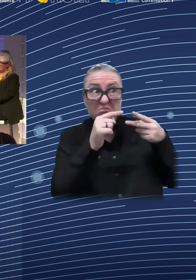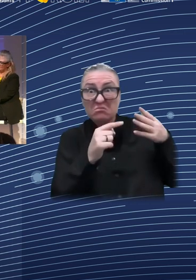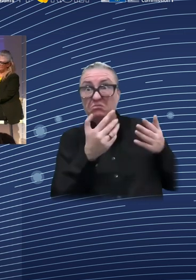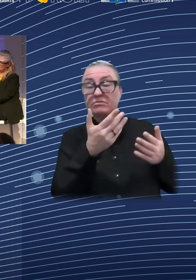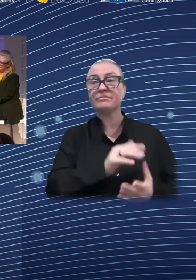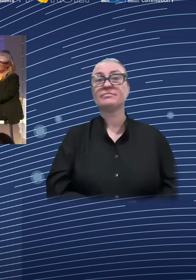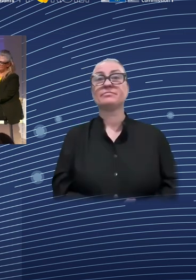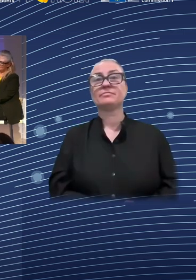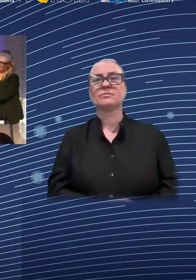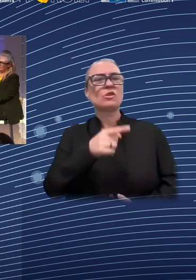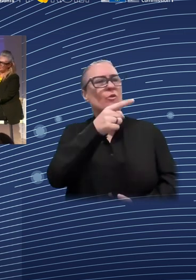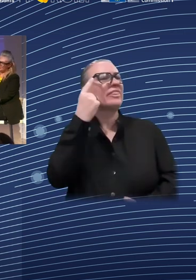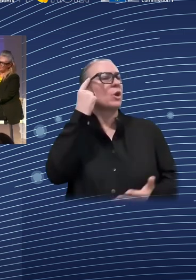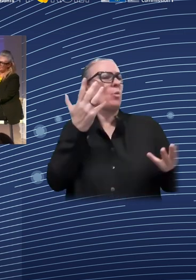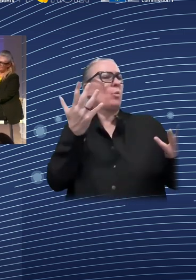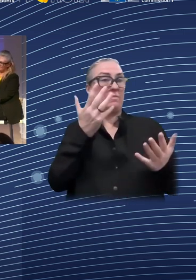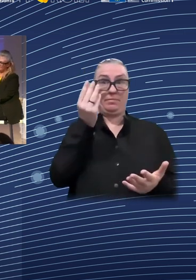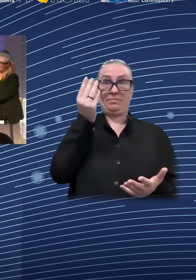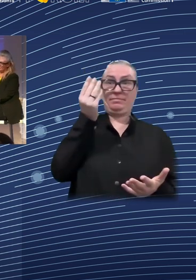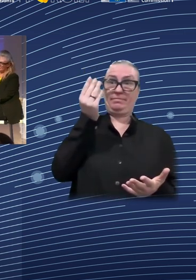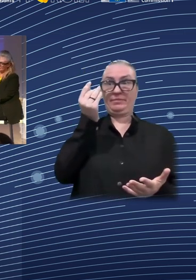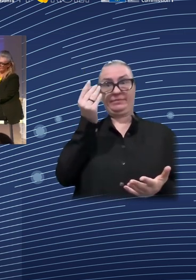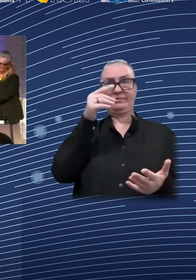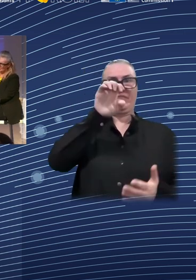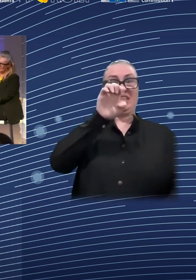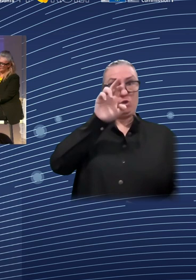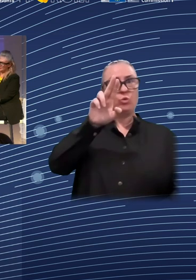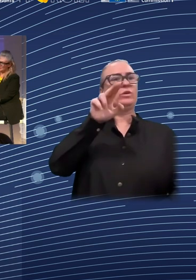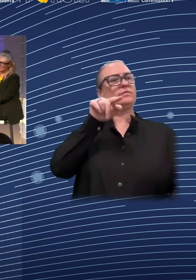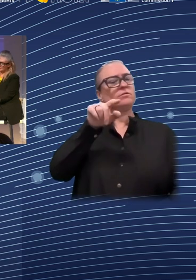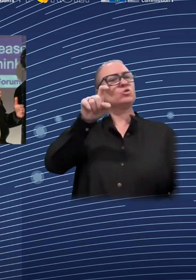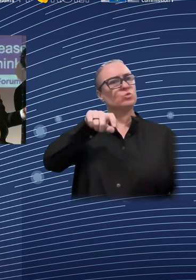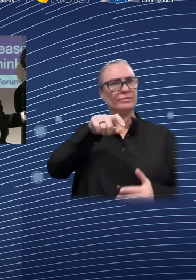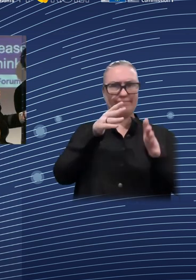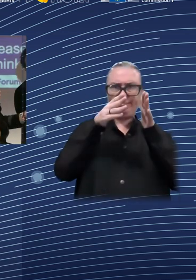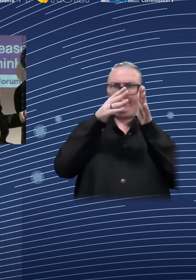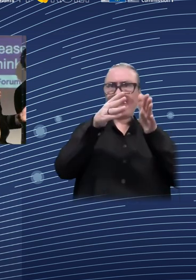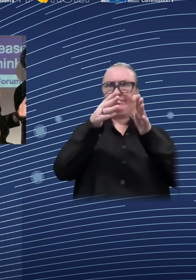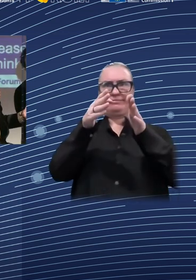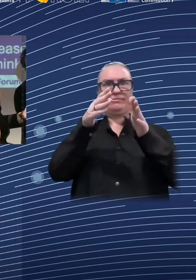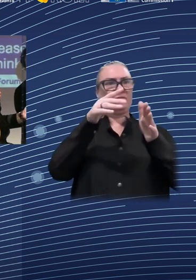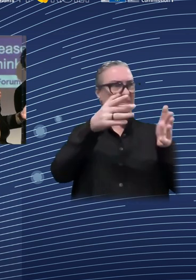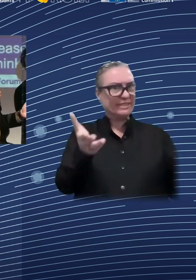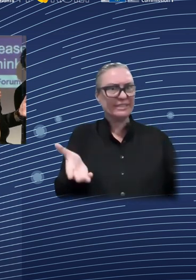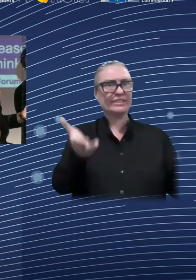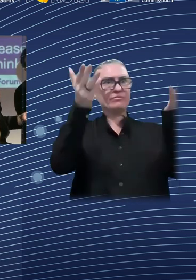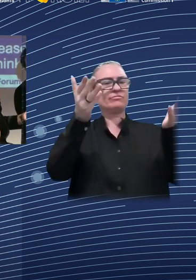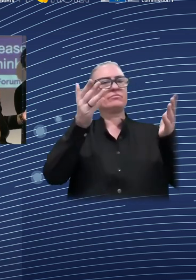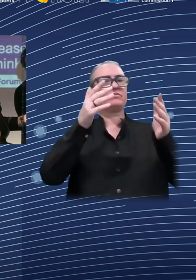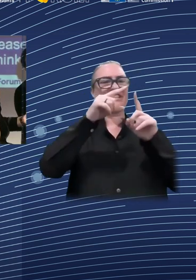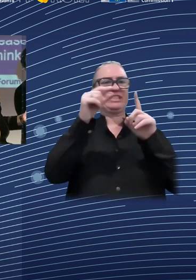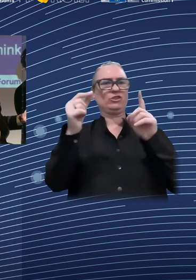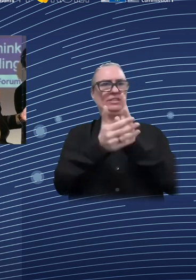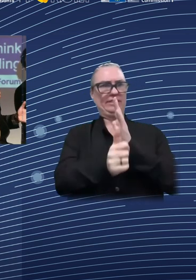perspective, like we see the funding that's come through the Recovery and Resilience Fund. We also see that this is embedded within a